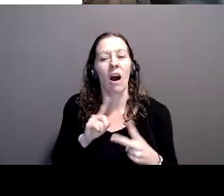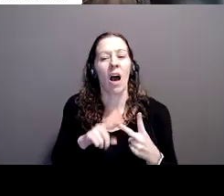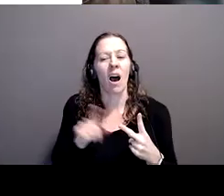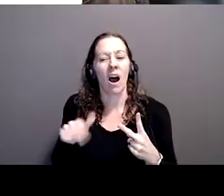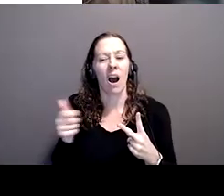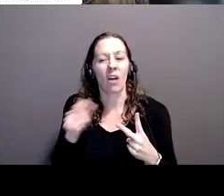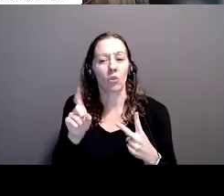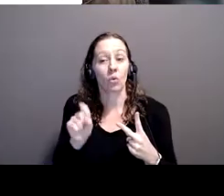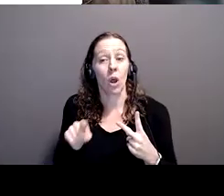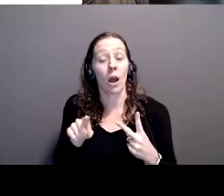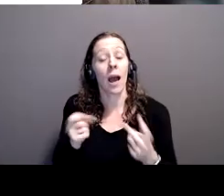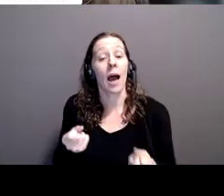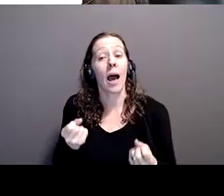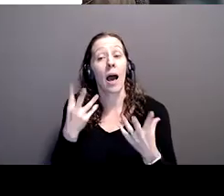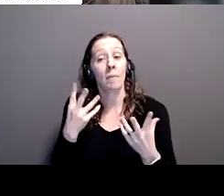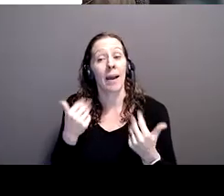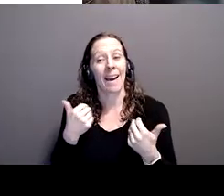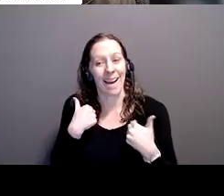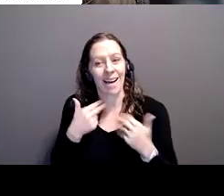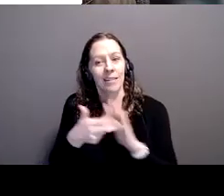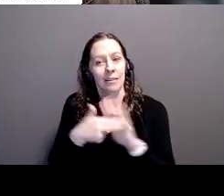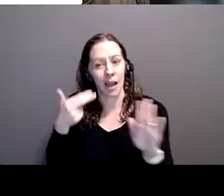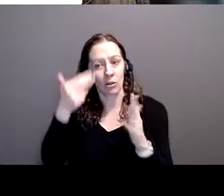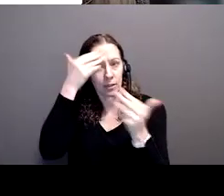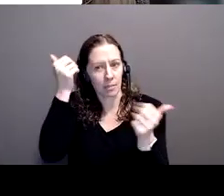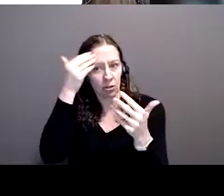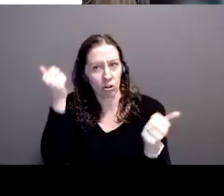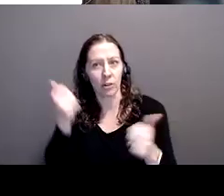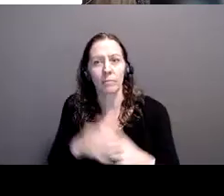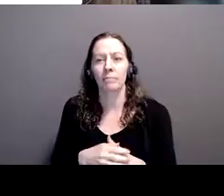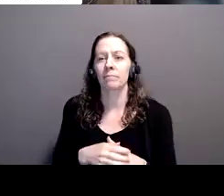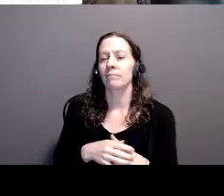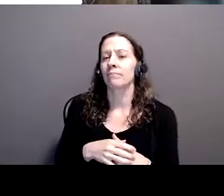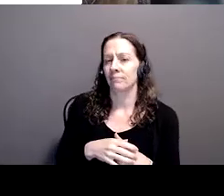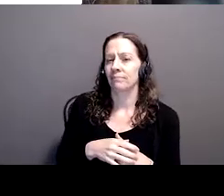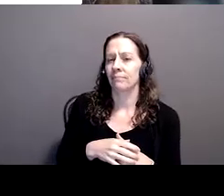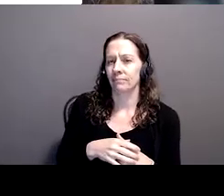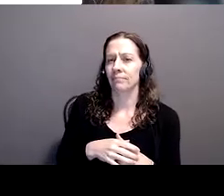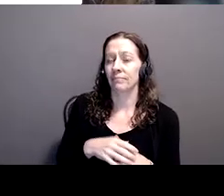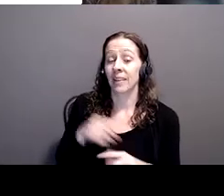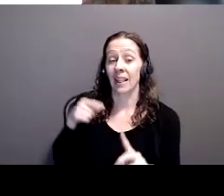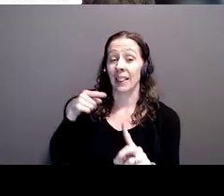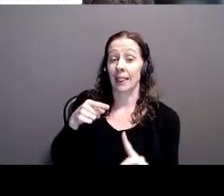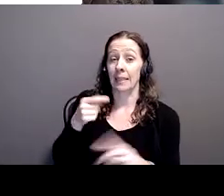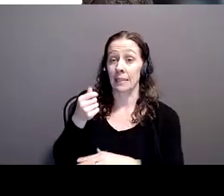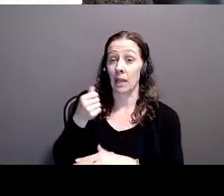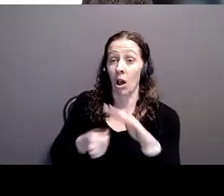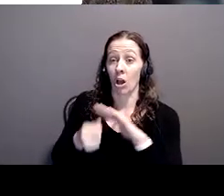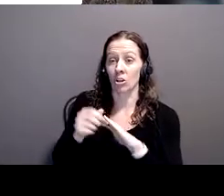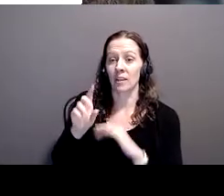a diagnosis of dementia? Yeah, so this wouldn't specifically fall under